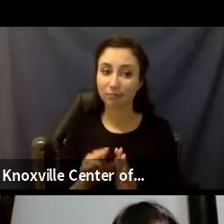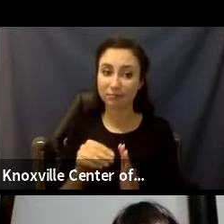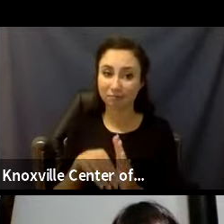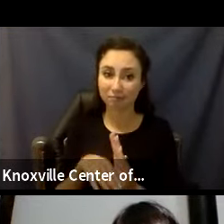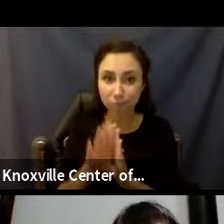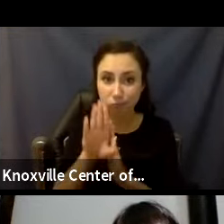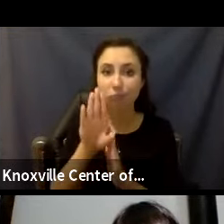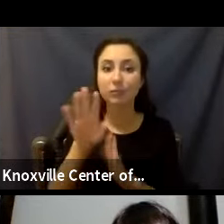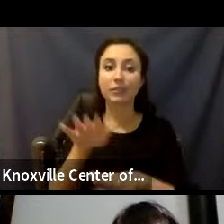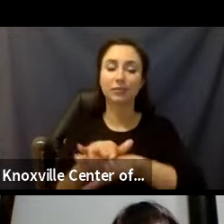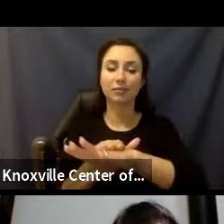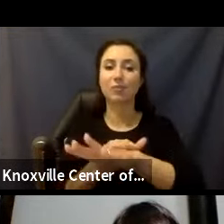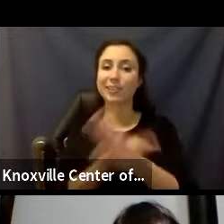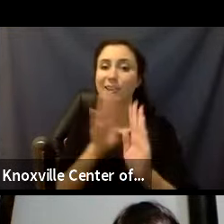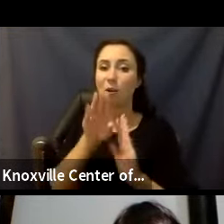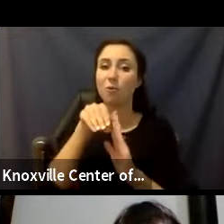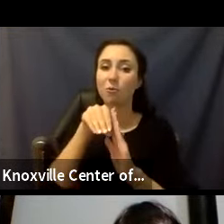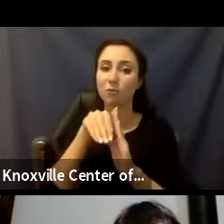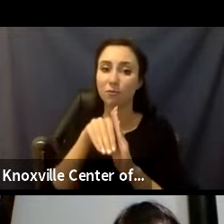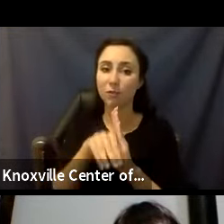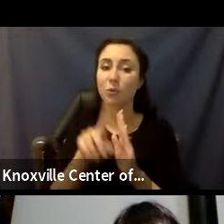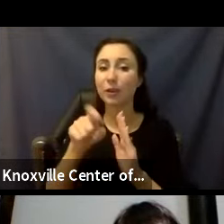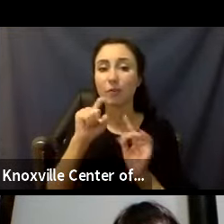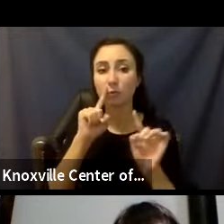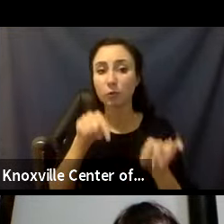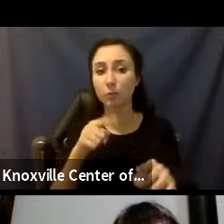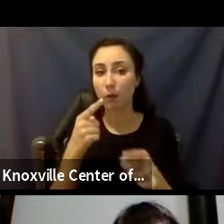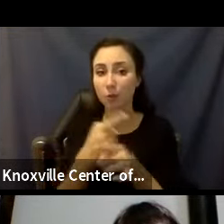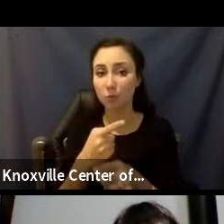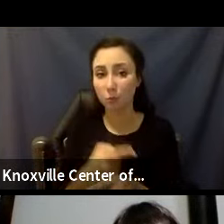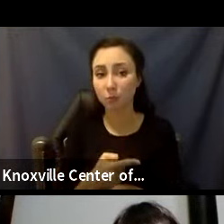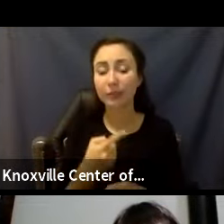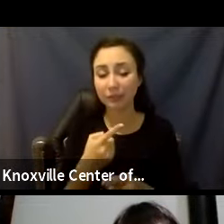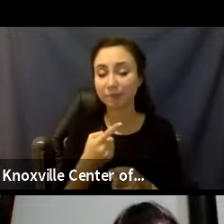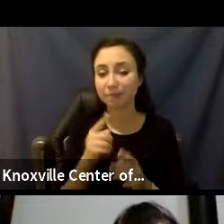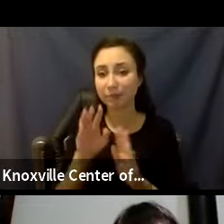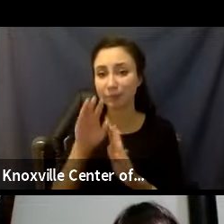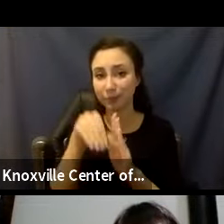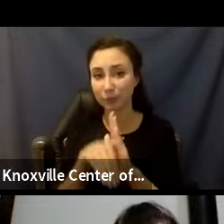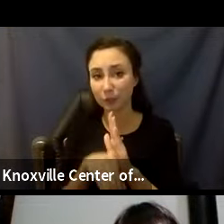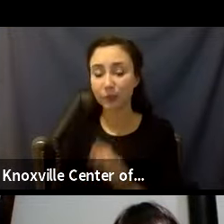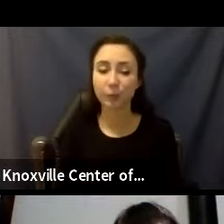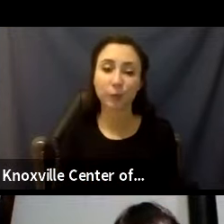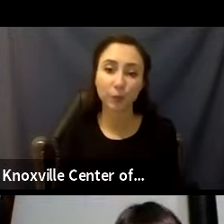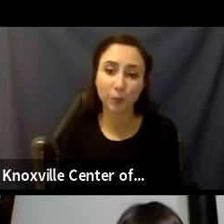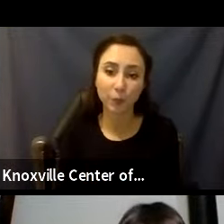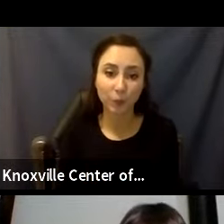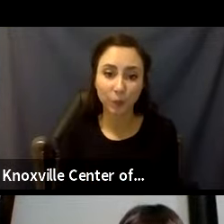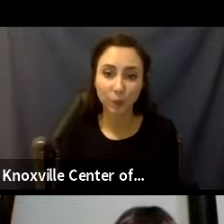it's very slow to go down, and we have to respond, you know, appropriately as it's going down.